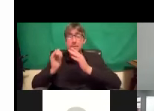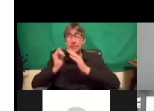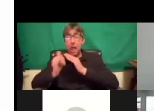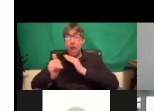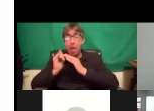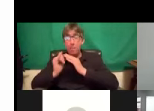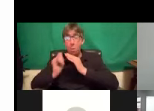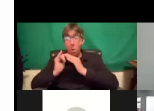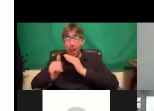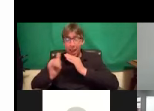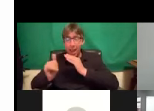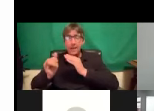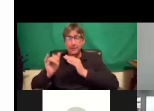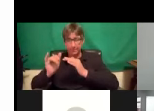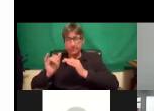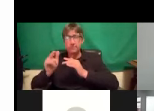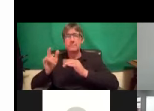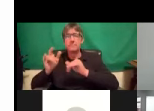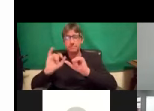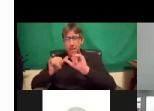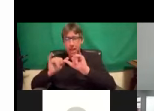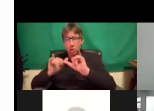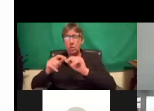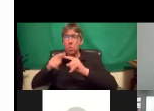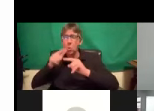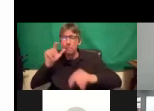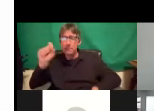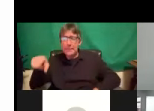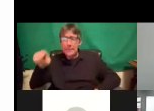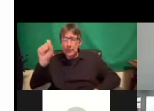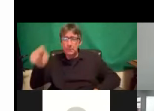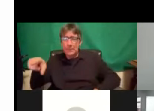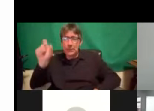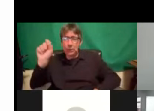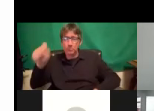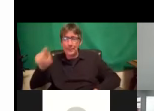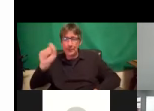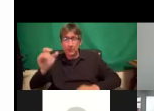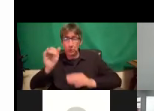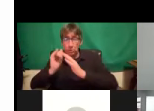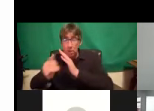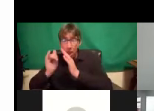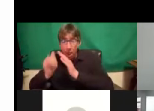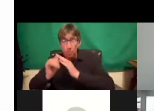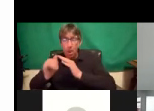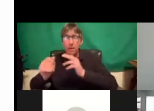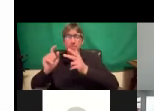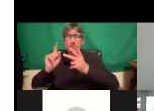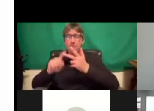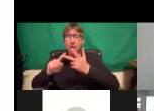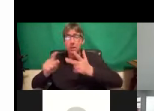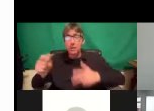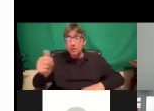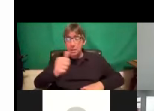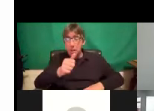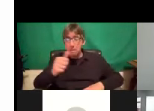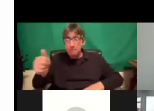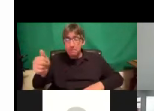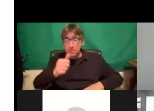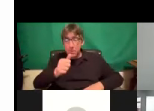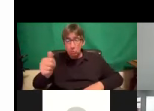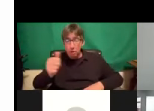or you're used to track folks on the subway, and other systems are in place for the commuter rail and ferry and